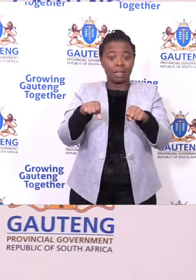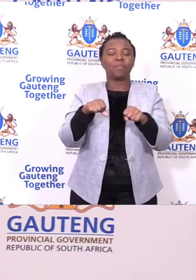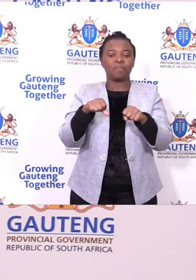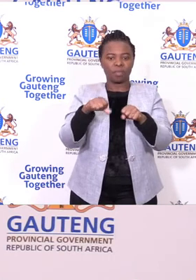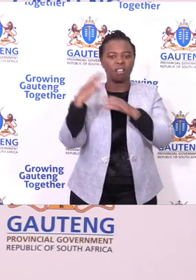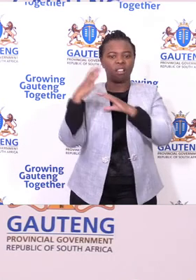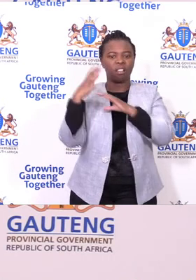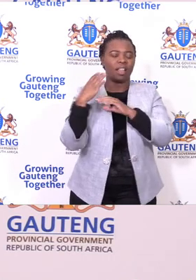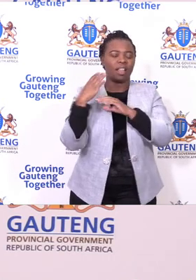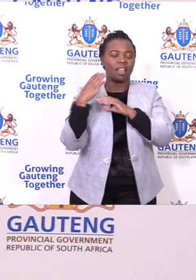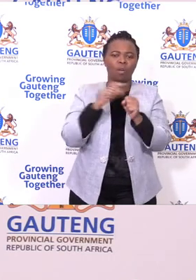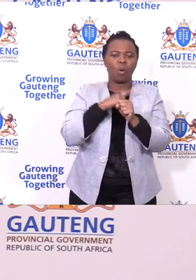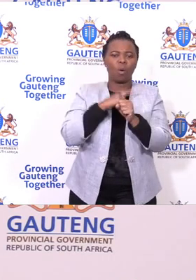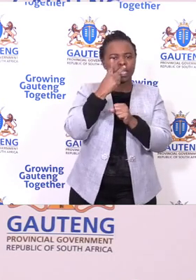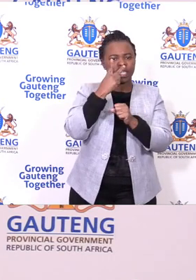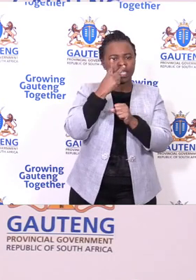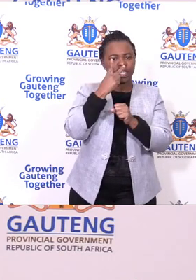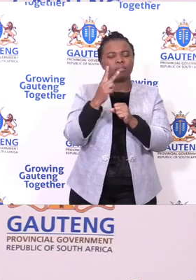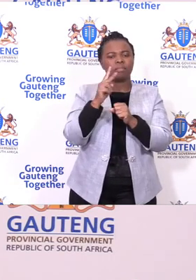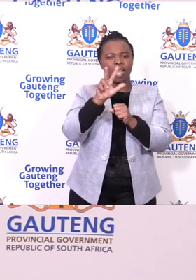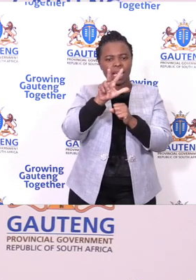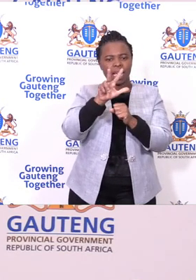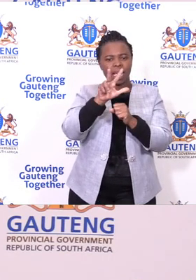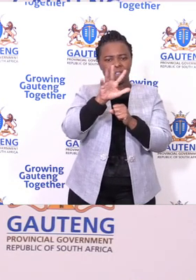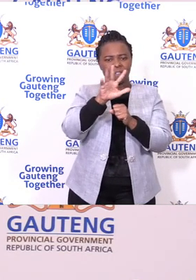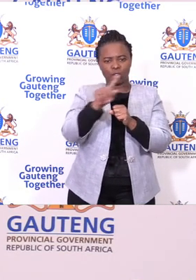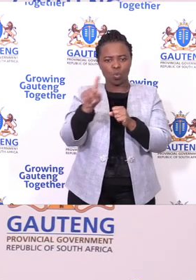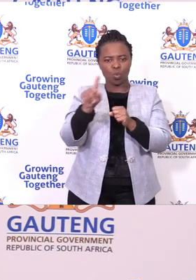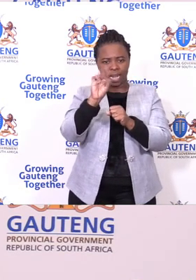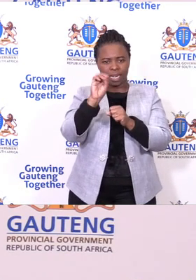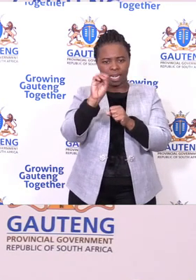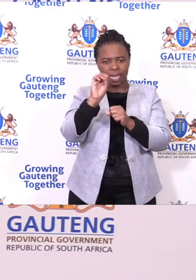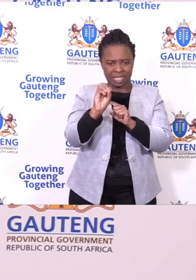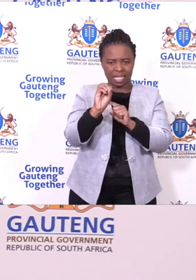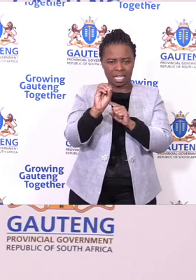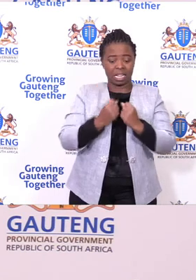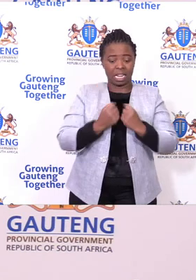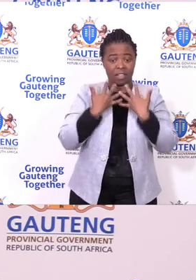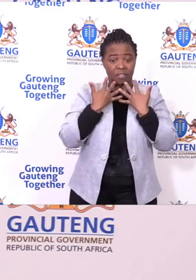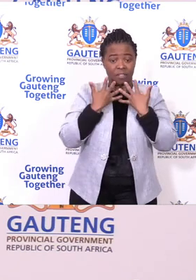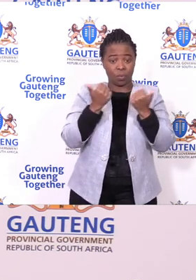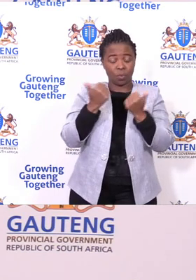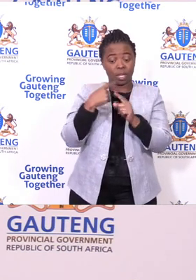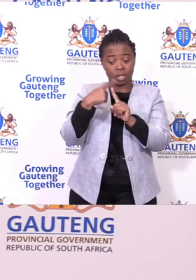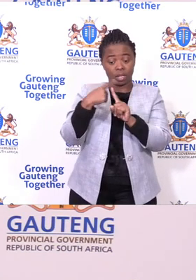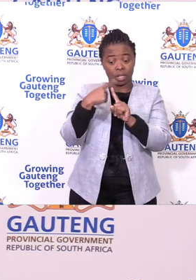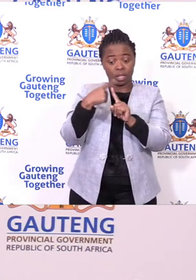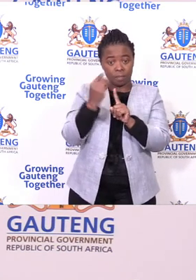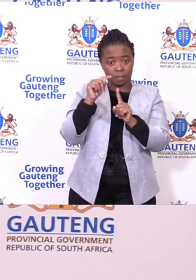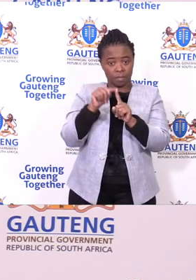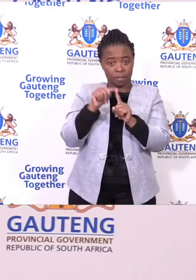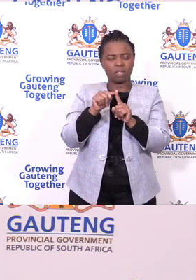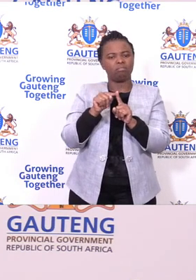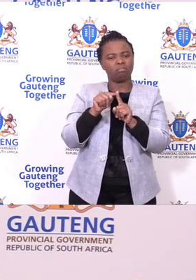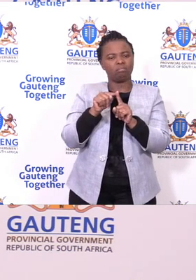that we are seeing that the 85 to 90% of the people who are infected of active cases generally do